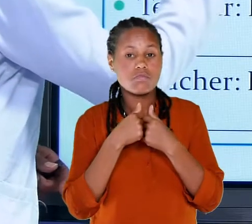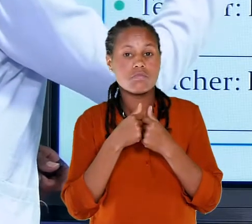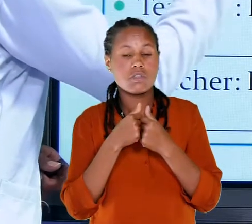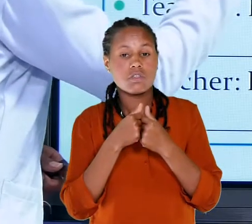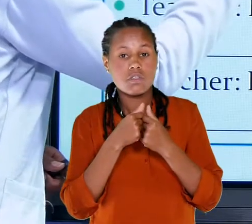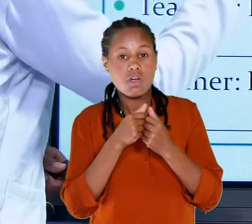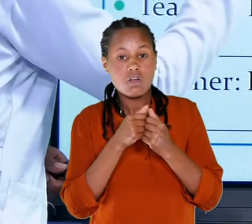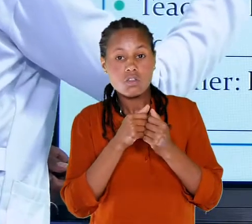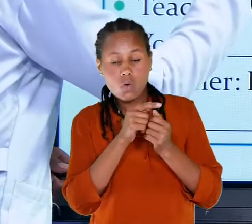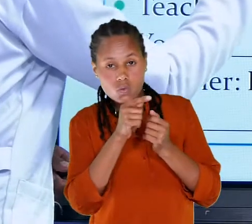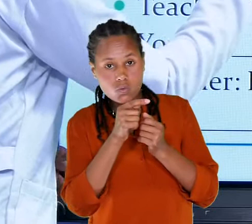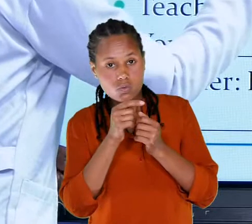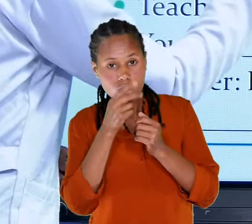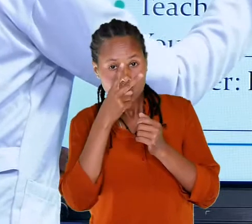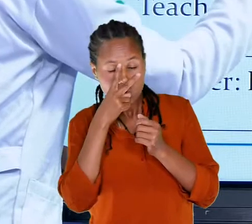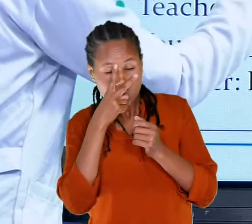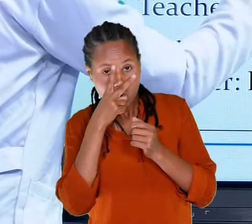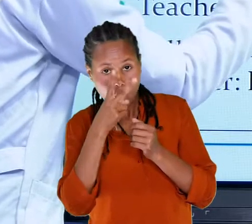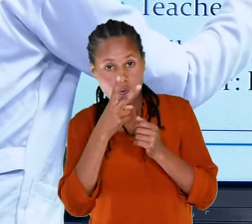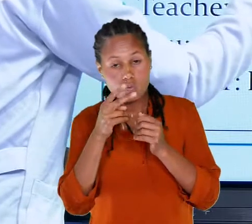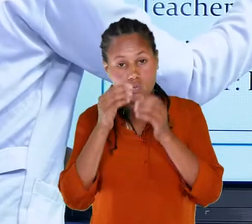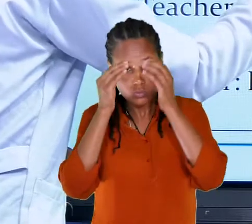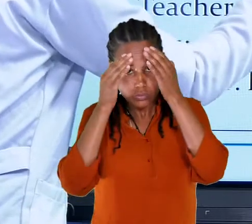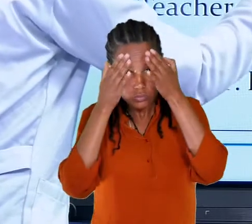If you answered like this, there